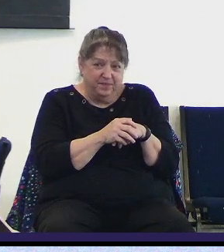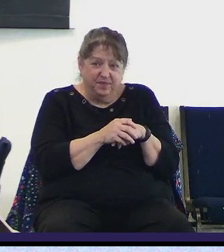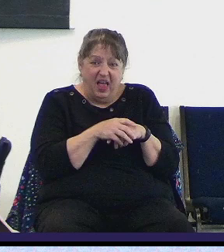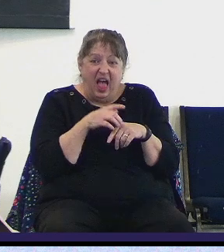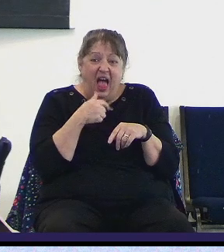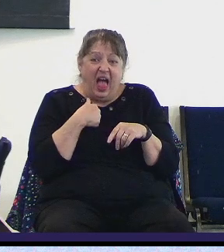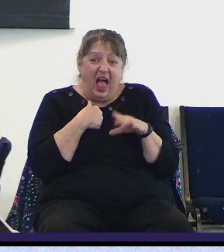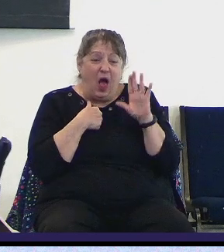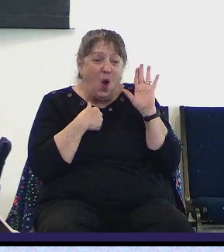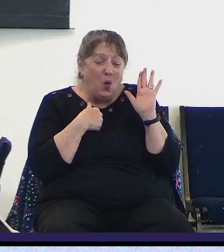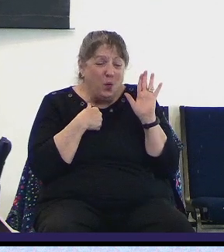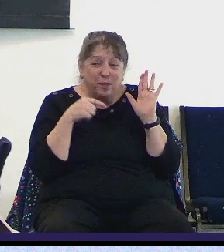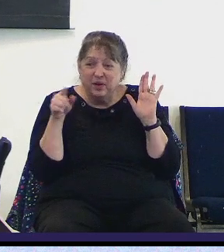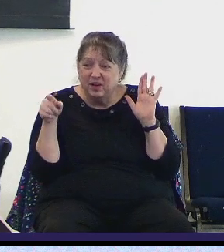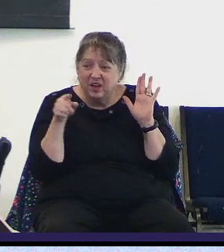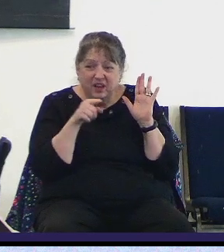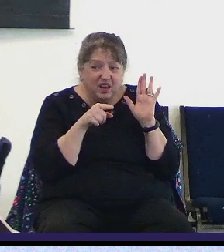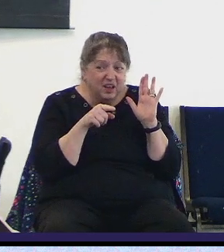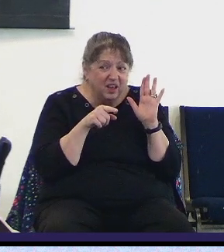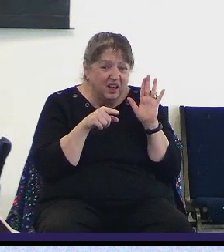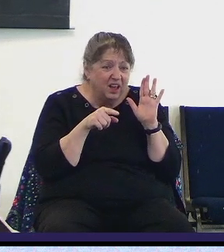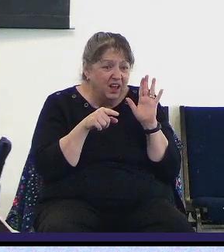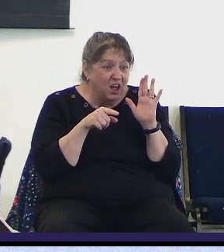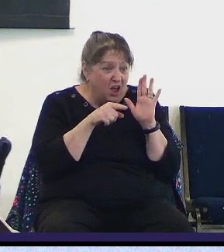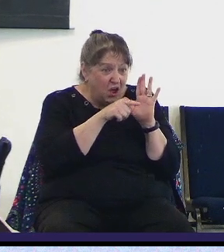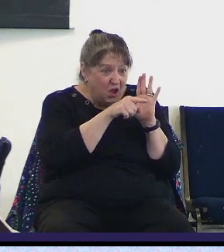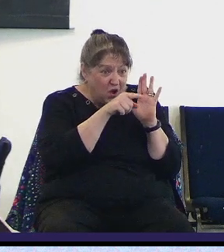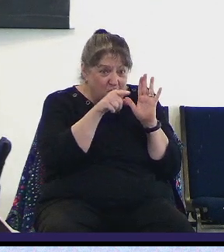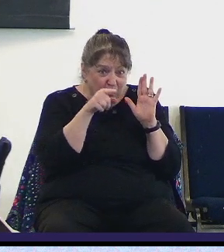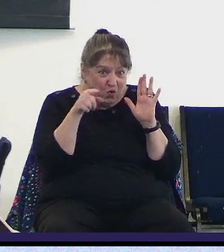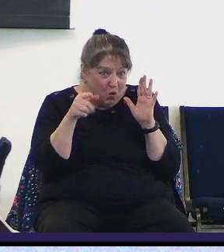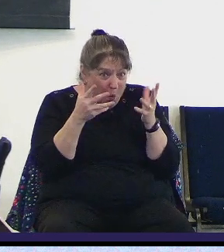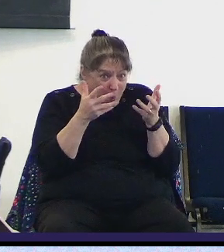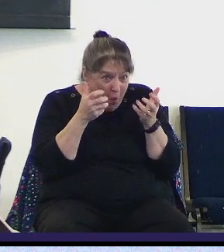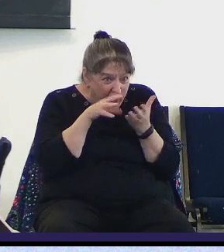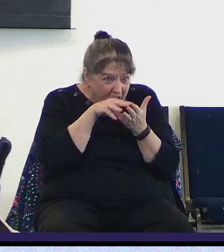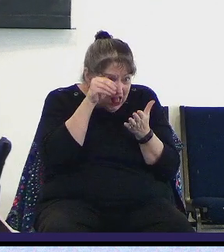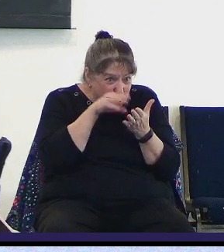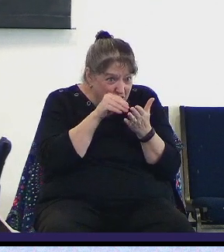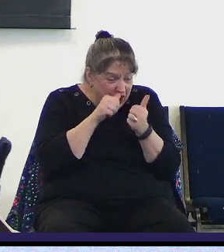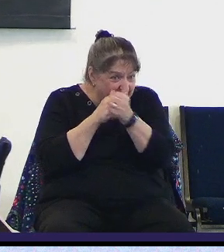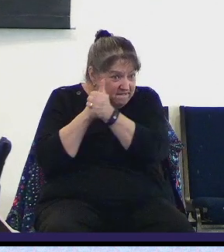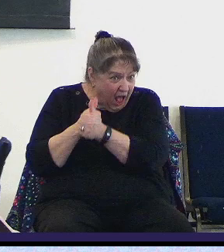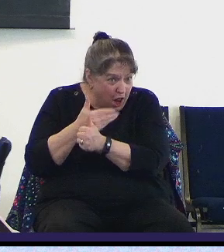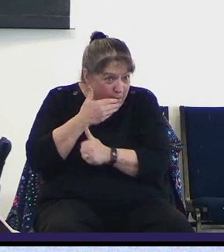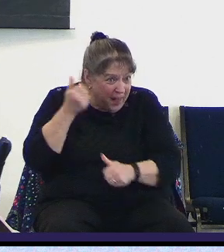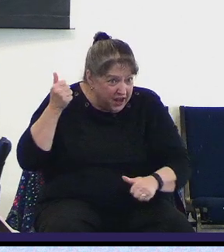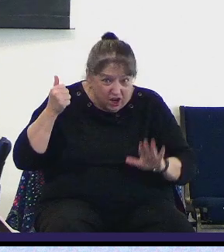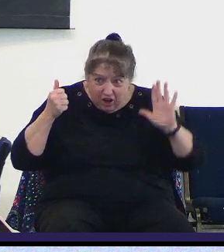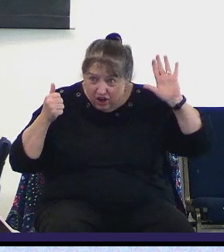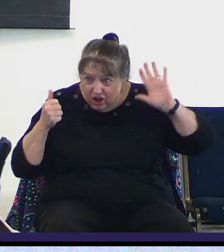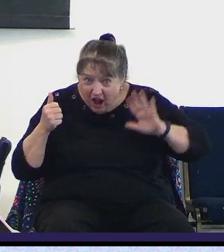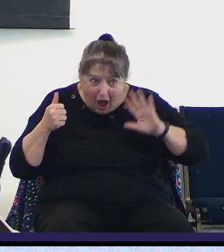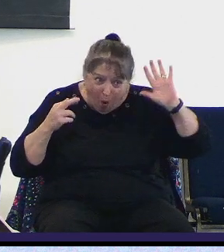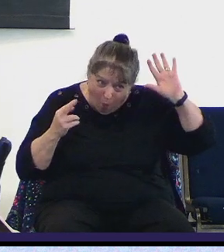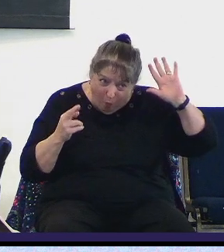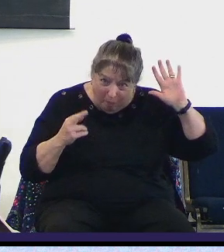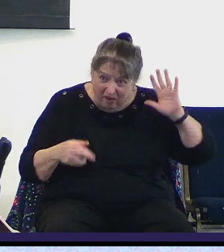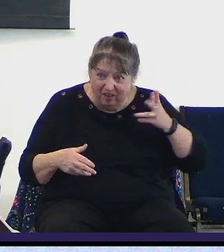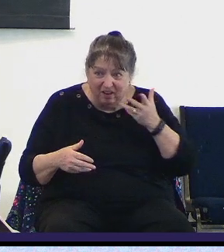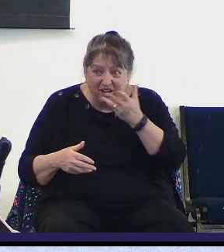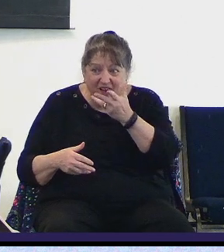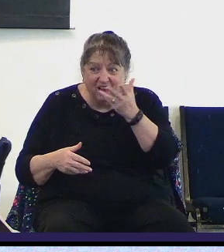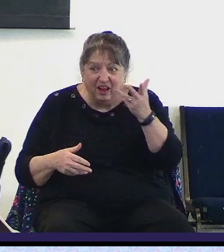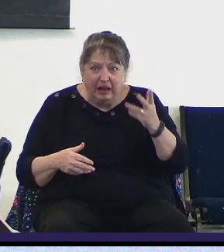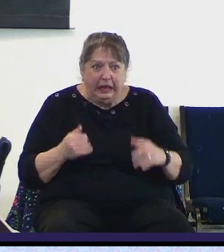go up if I asked you this morning, would you want to become a better follower of Jesus? I trust every hand would go up. And